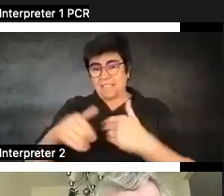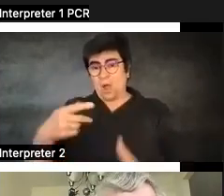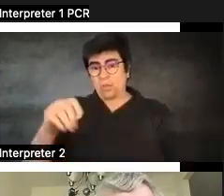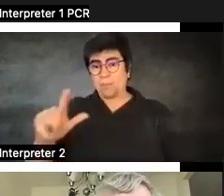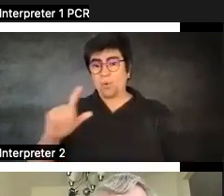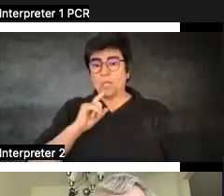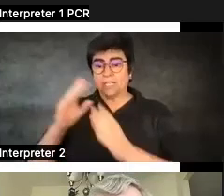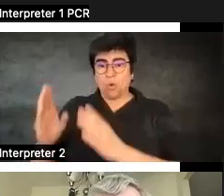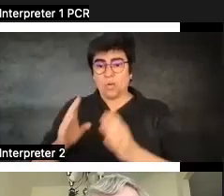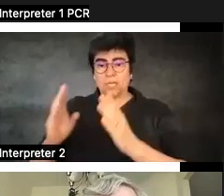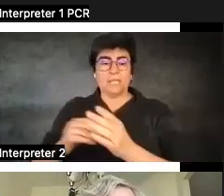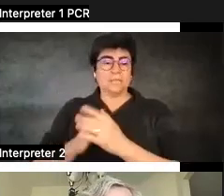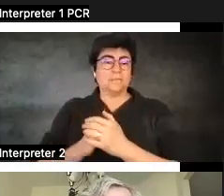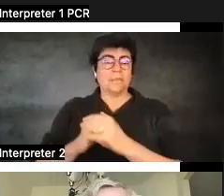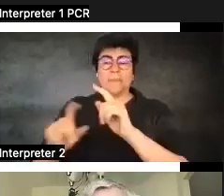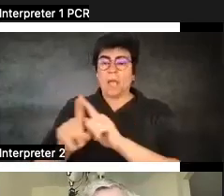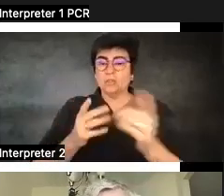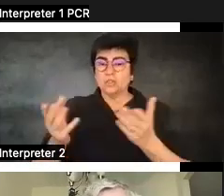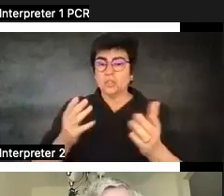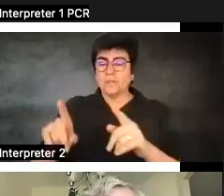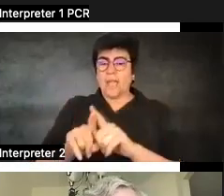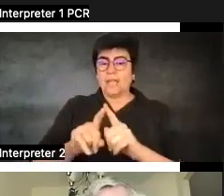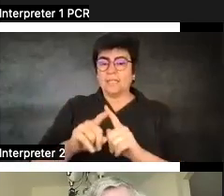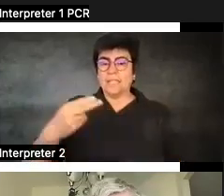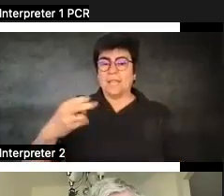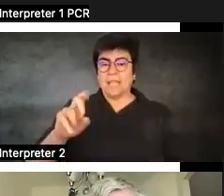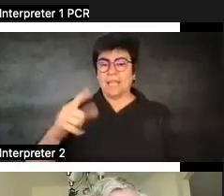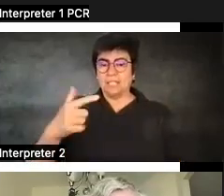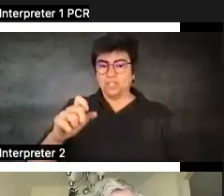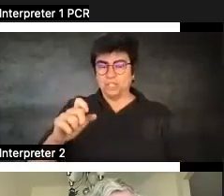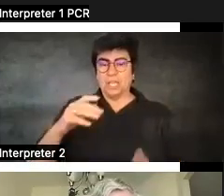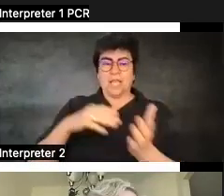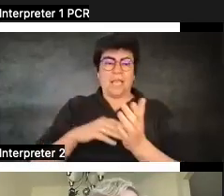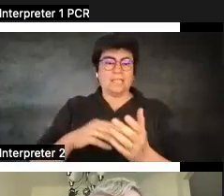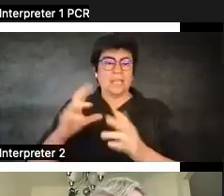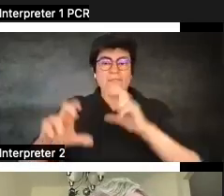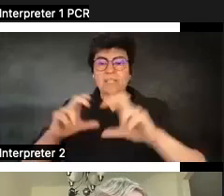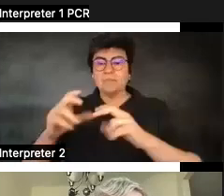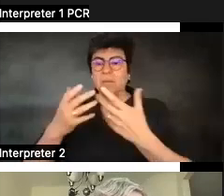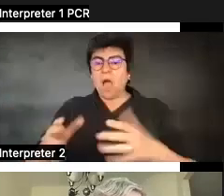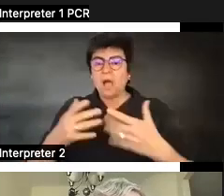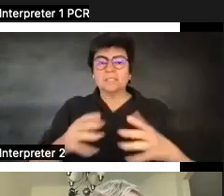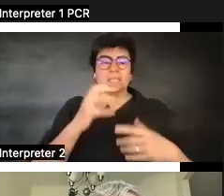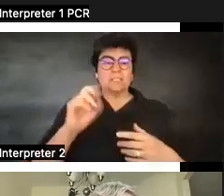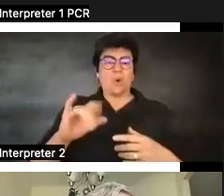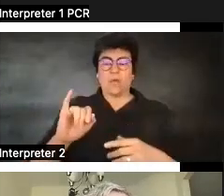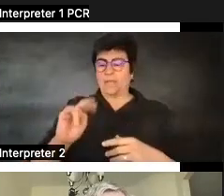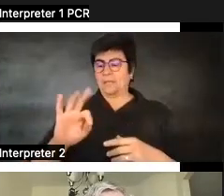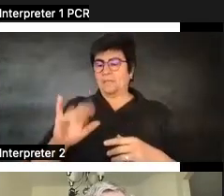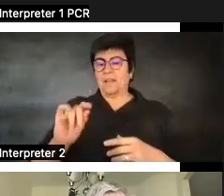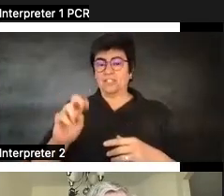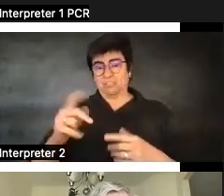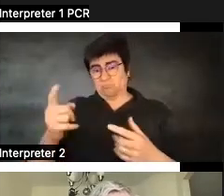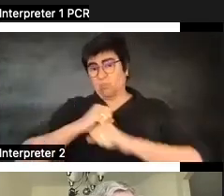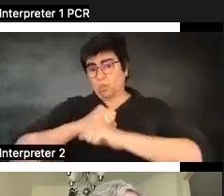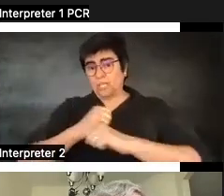organized. They also serve as a hedge against investment losses or inflation, so you're pretty much protected there. And in